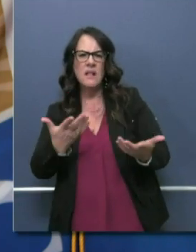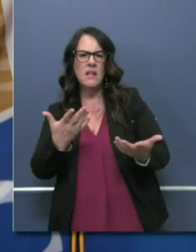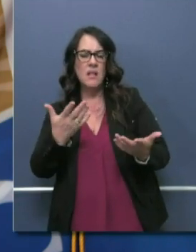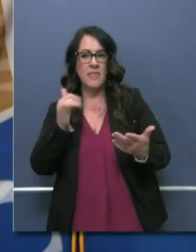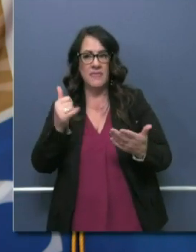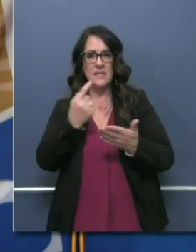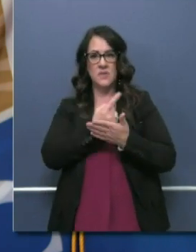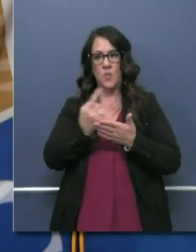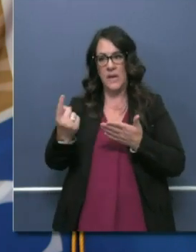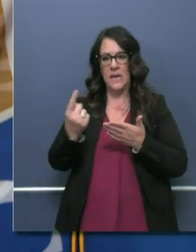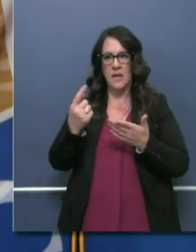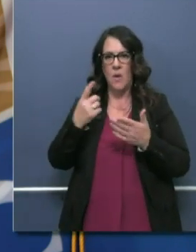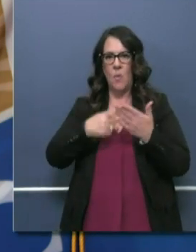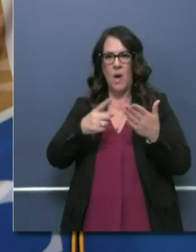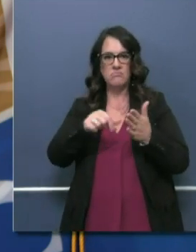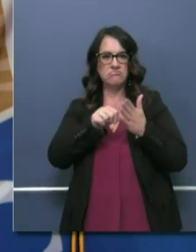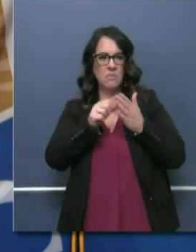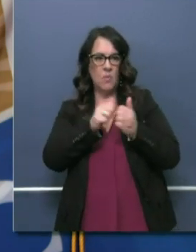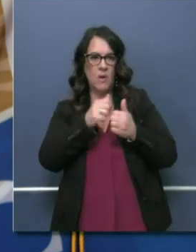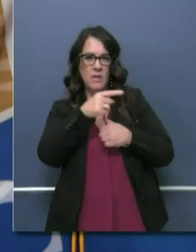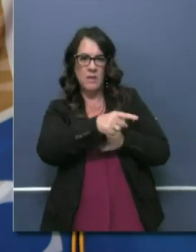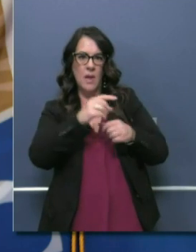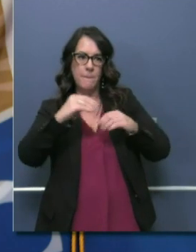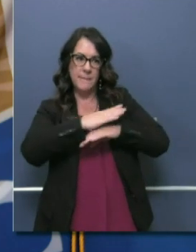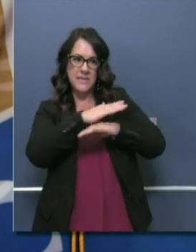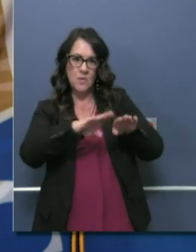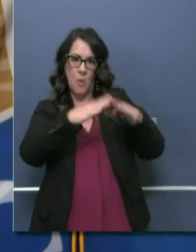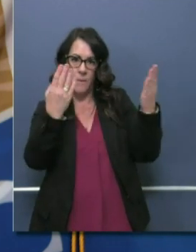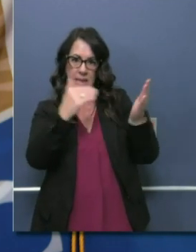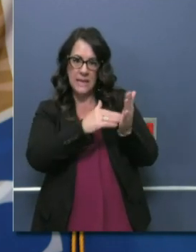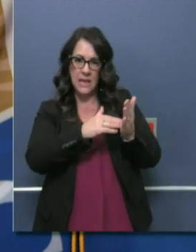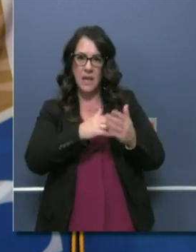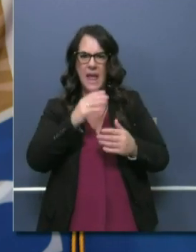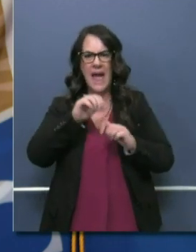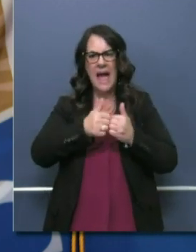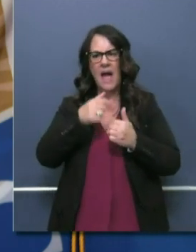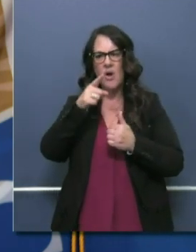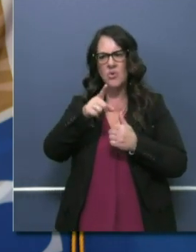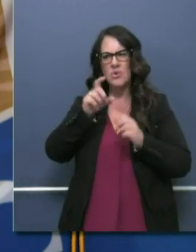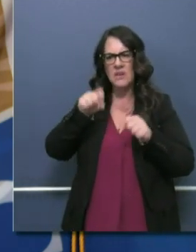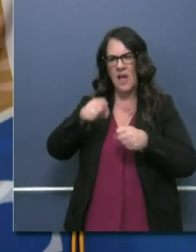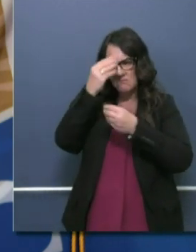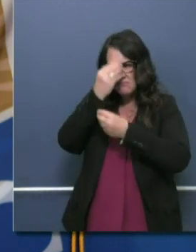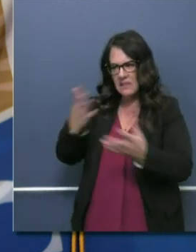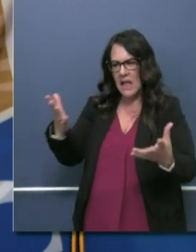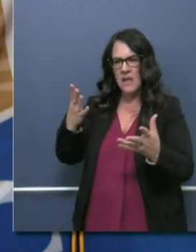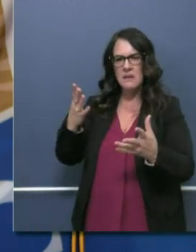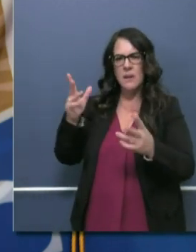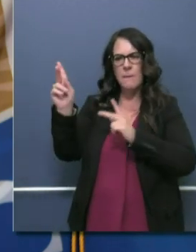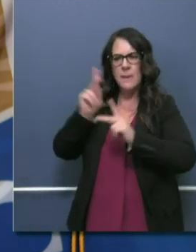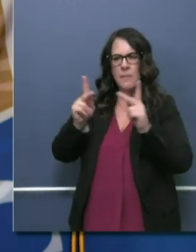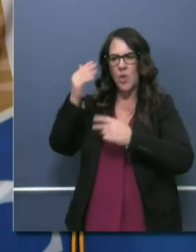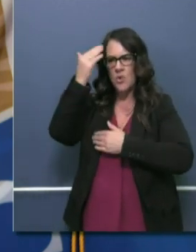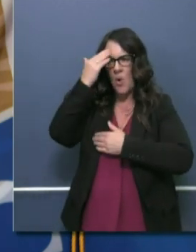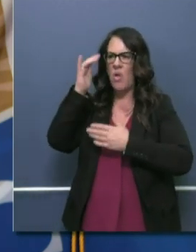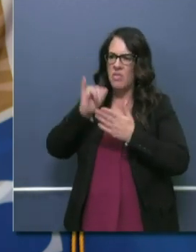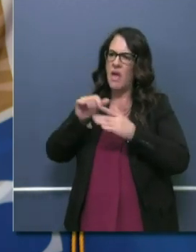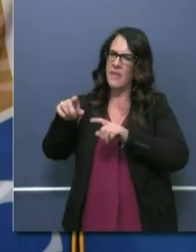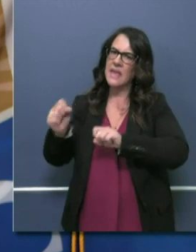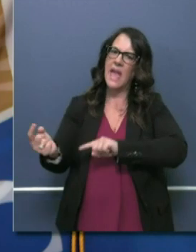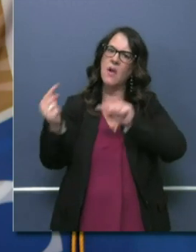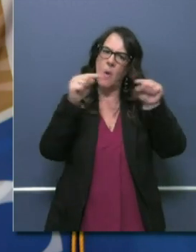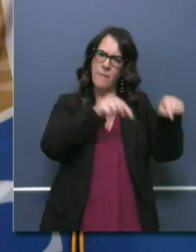this week? And once retail does open in the state, how do you convince Californians that it's safe to go to these businesses once they're